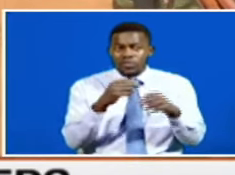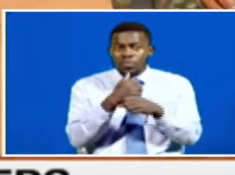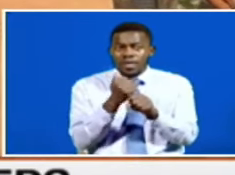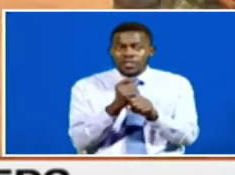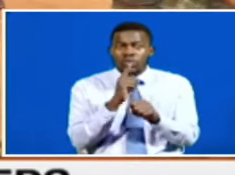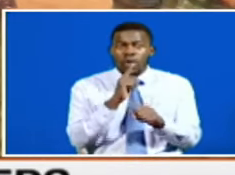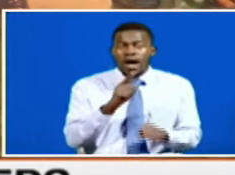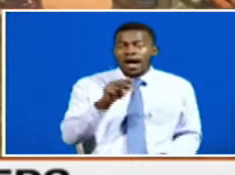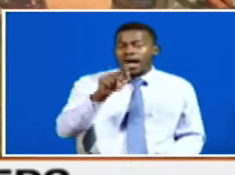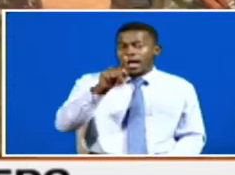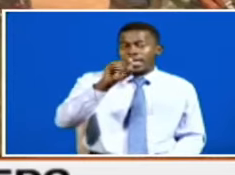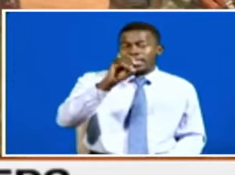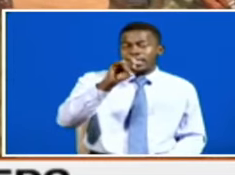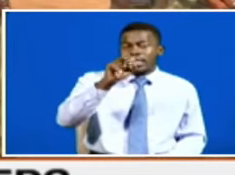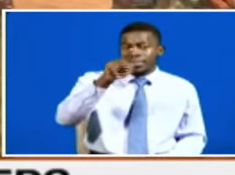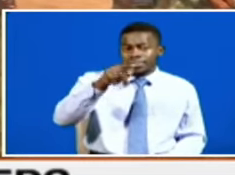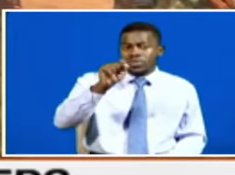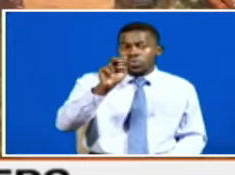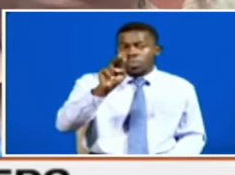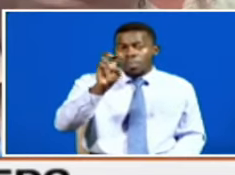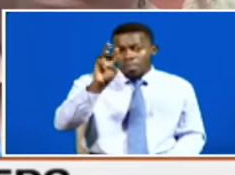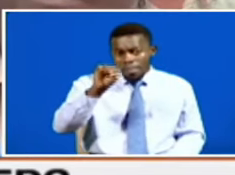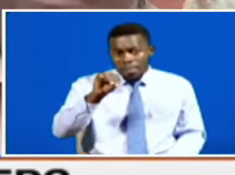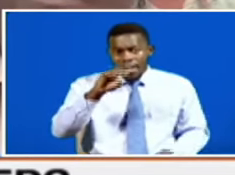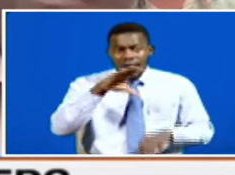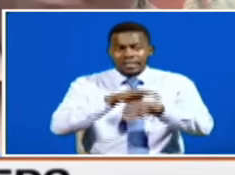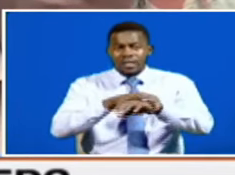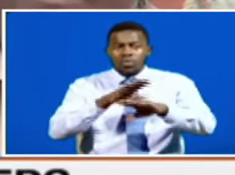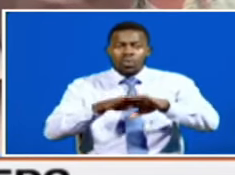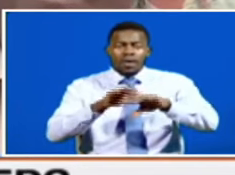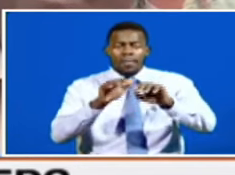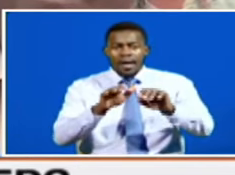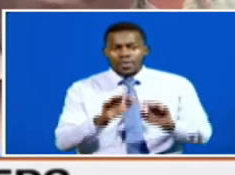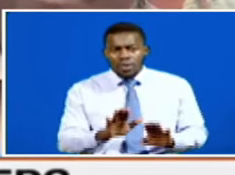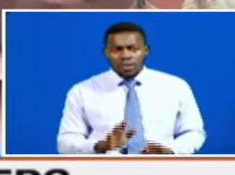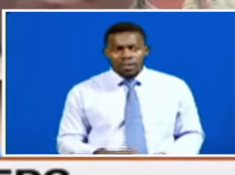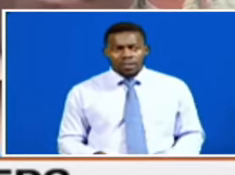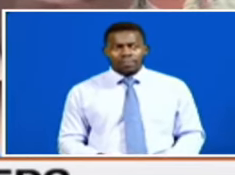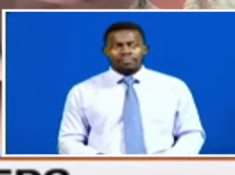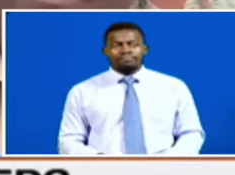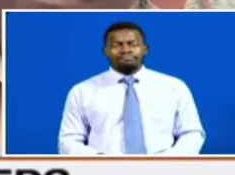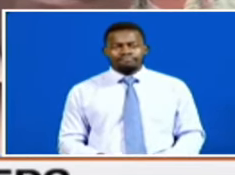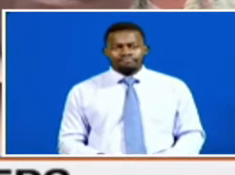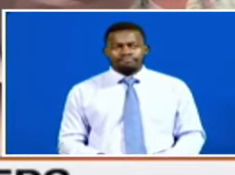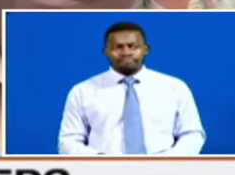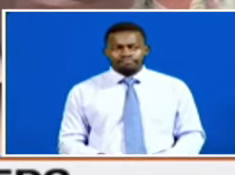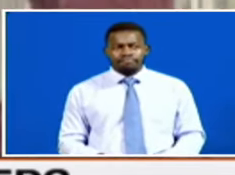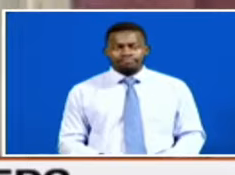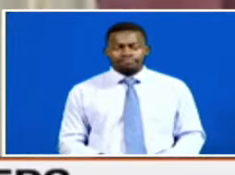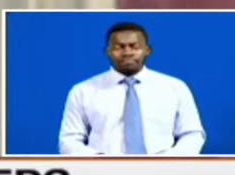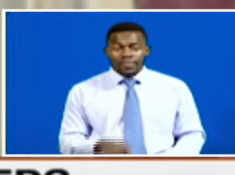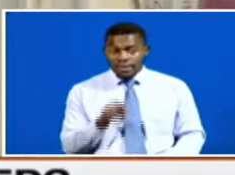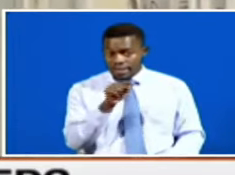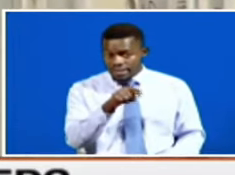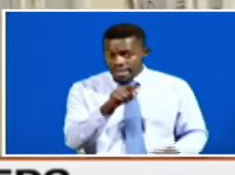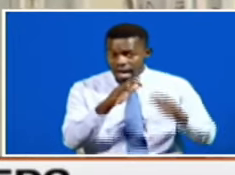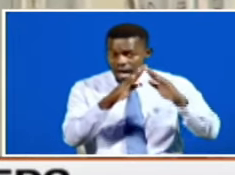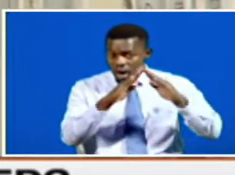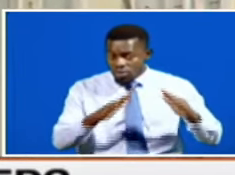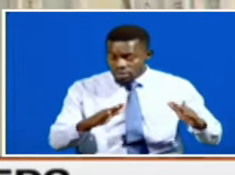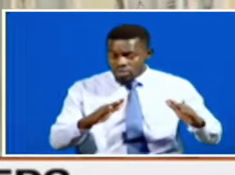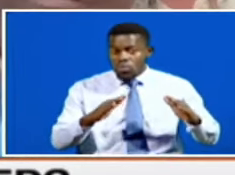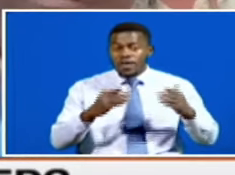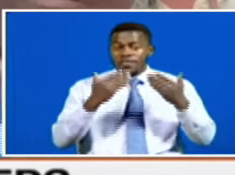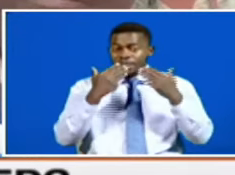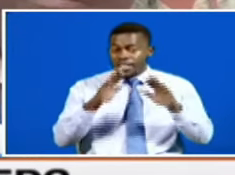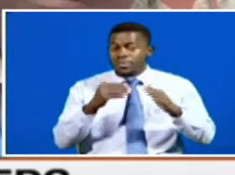Kiptum gets a befitting send-off. This house will be completed by Thursday